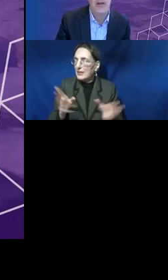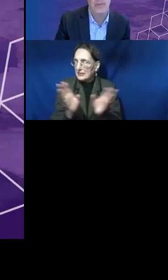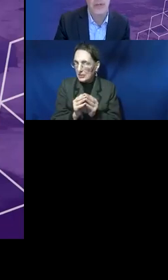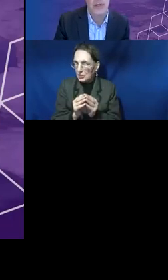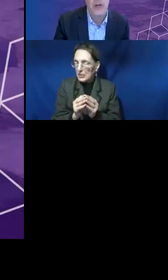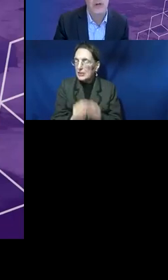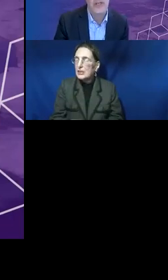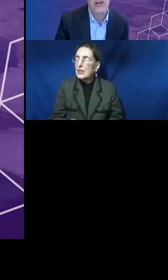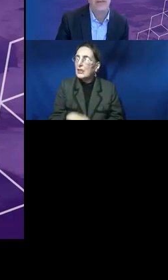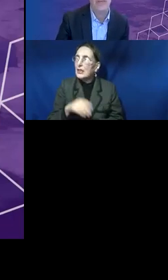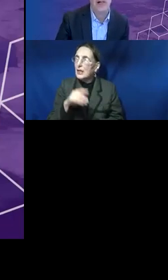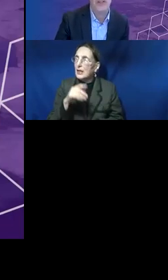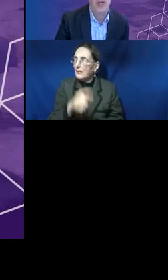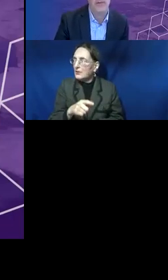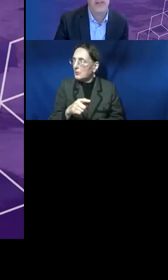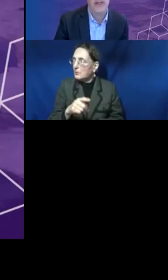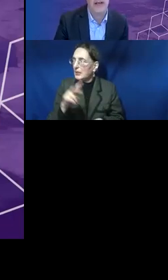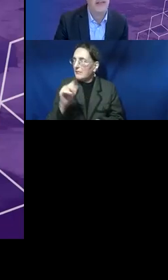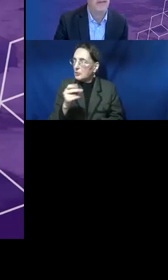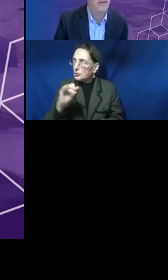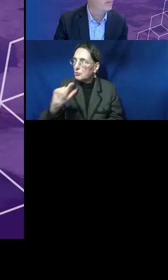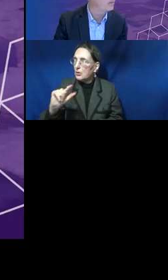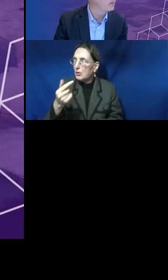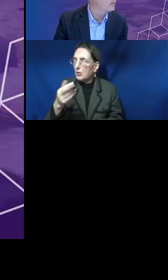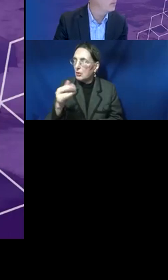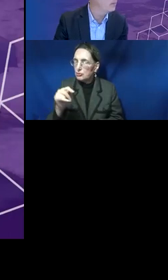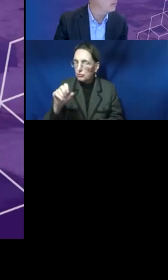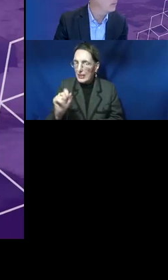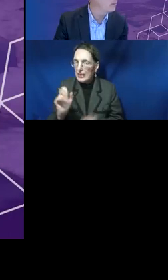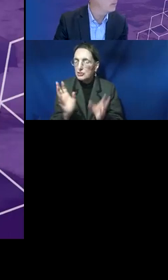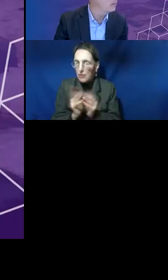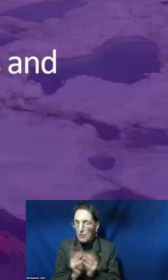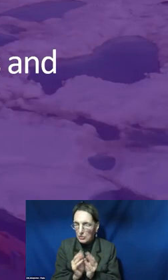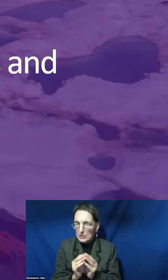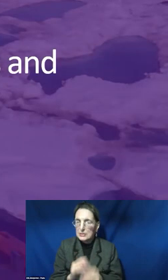Jean Feldman, who is head of the Policy Office at NSF.